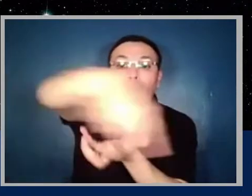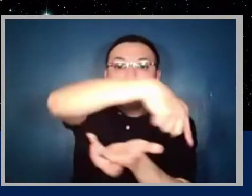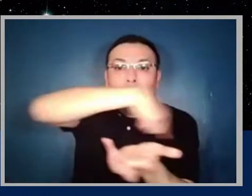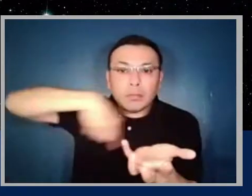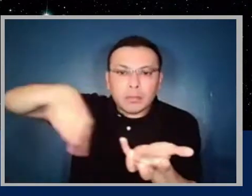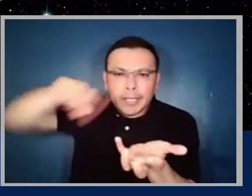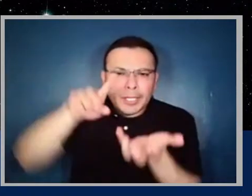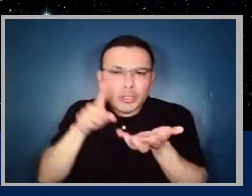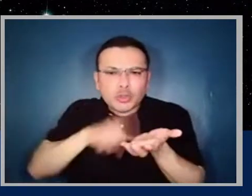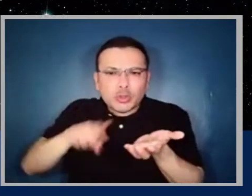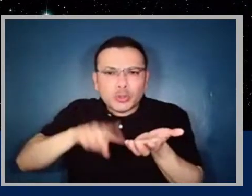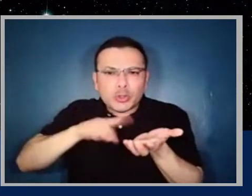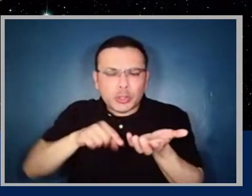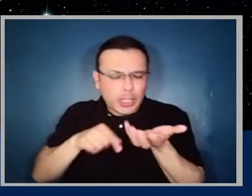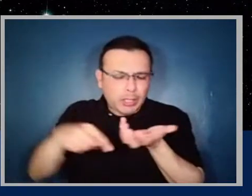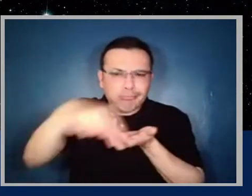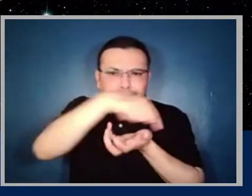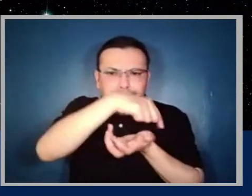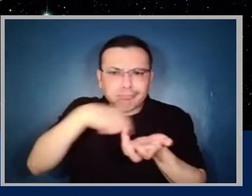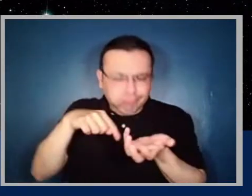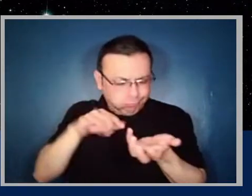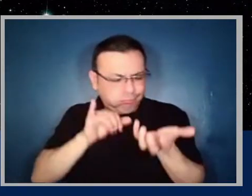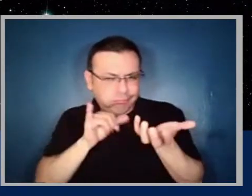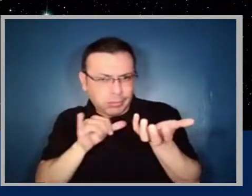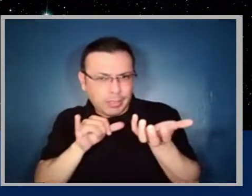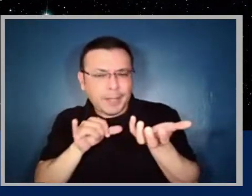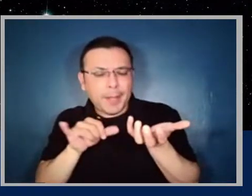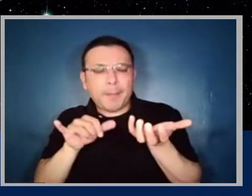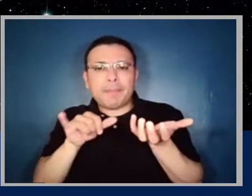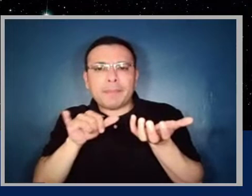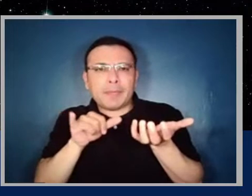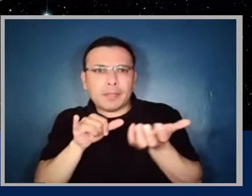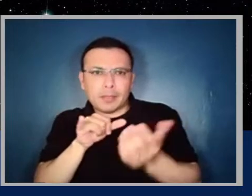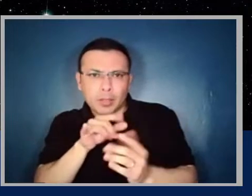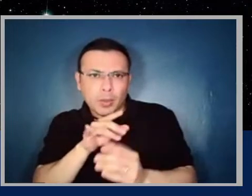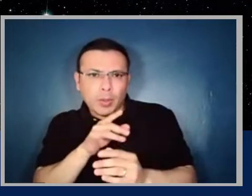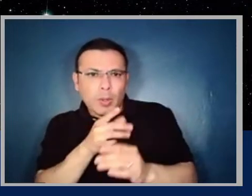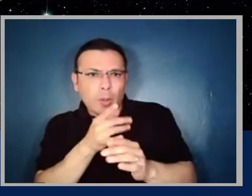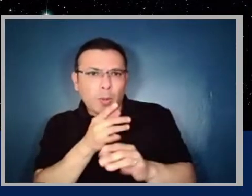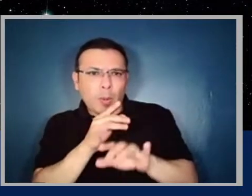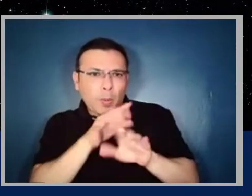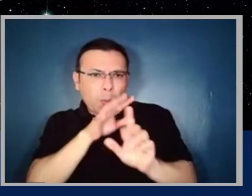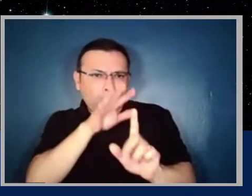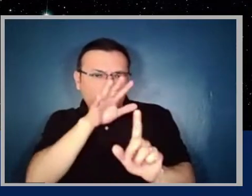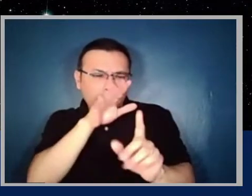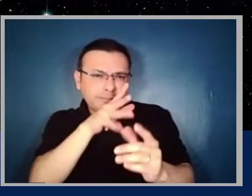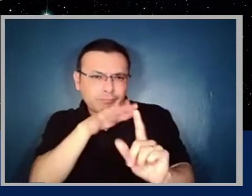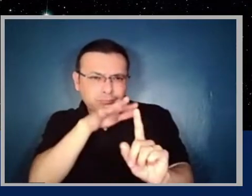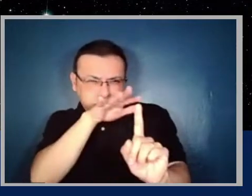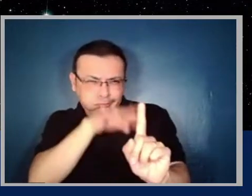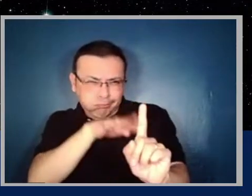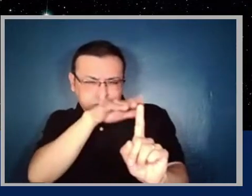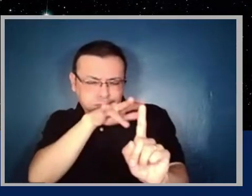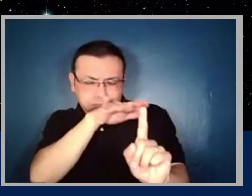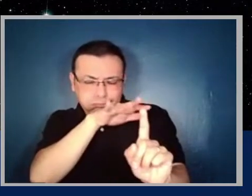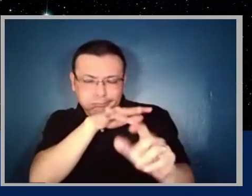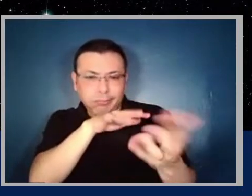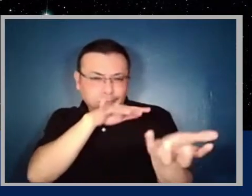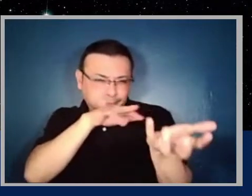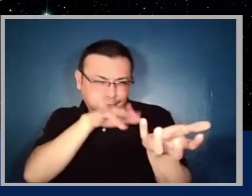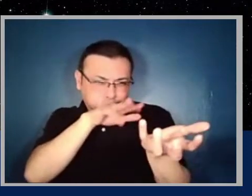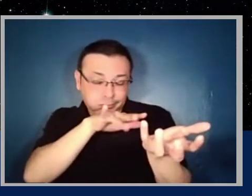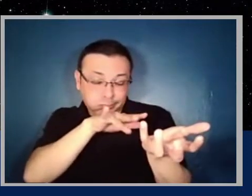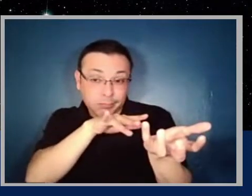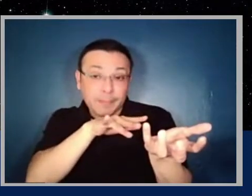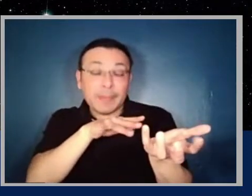don't we have equipment that's sensing. And before, as we're getting closer, the recovery forces are in